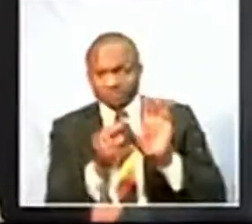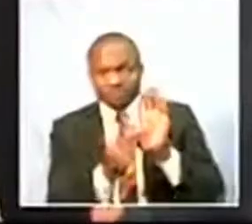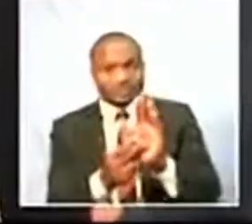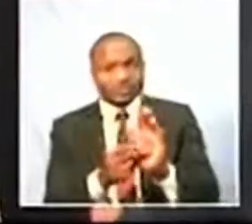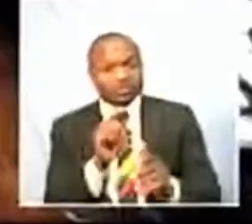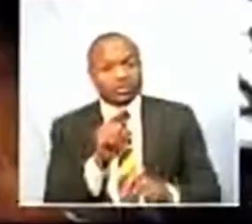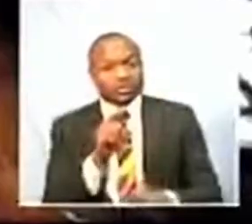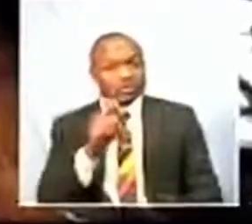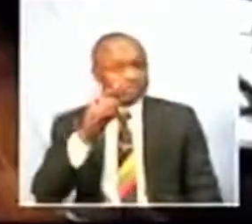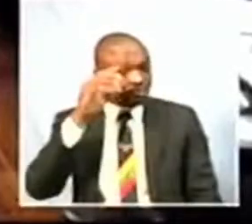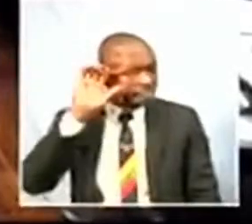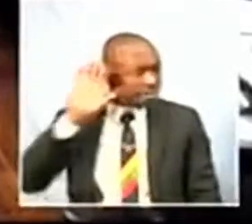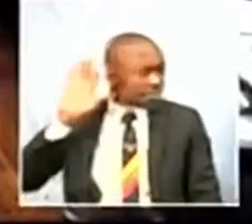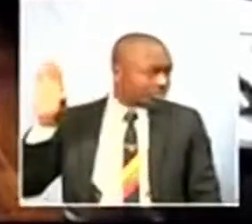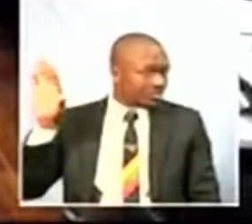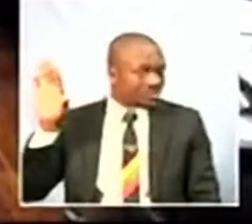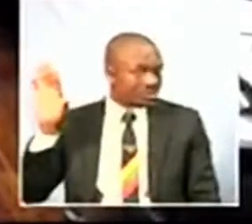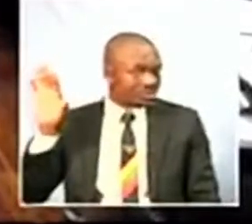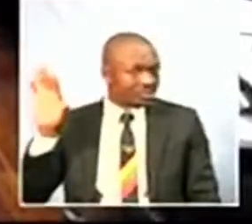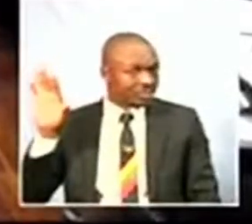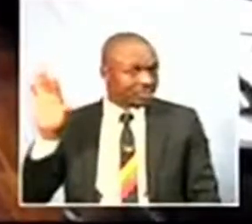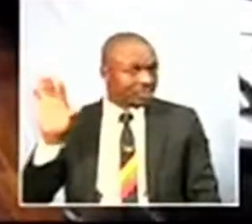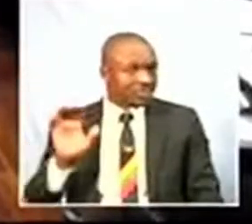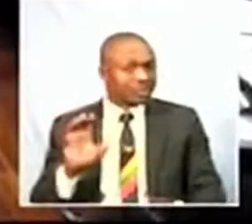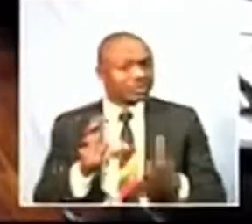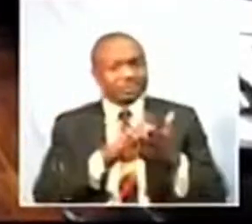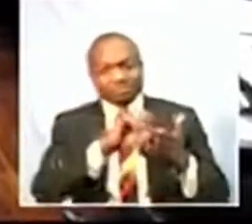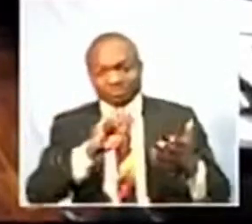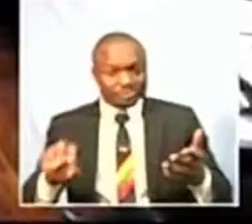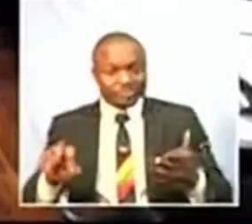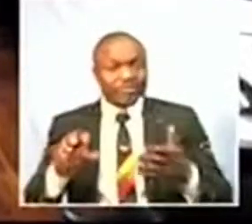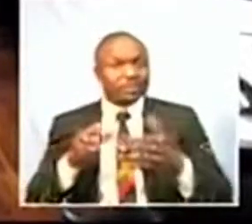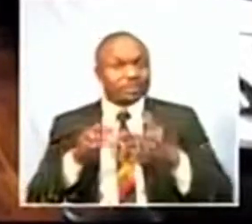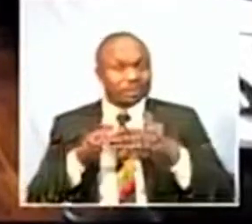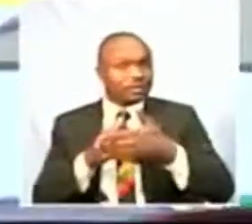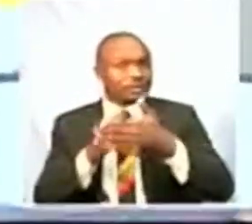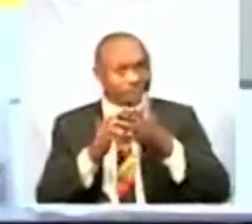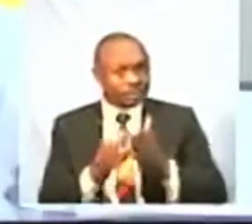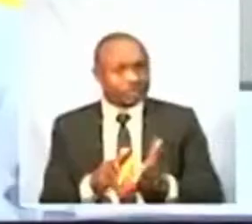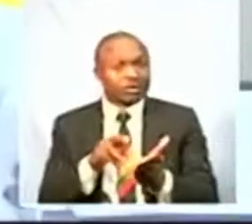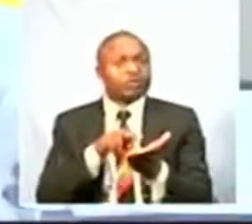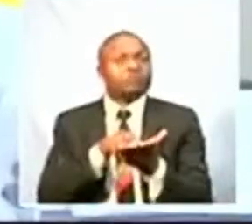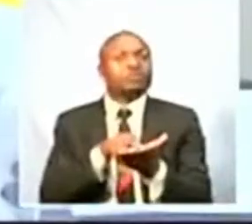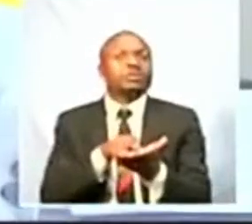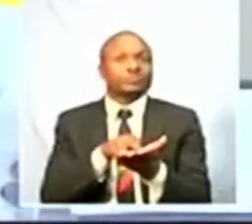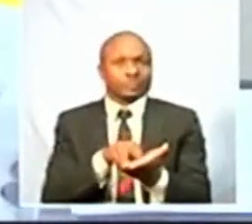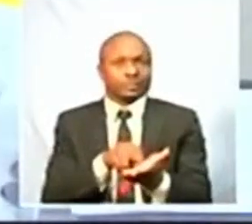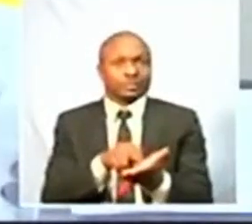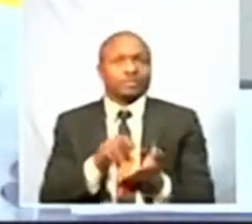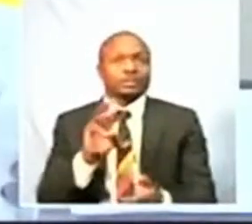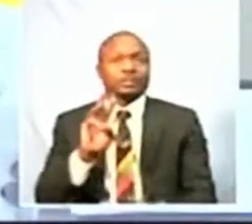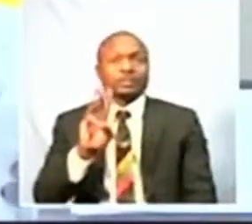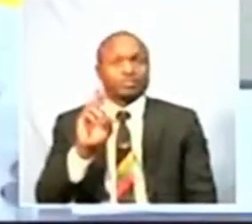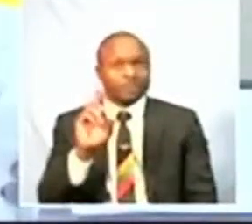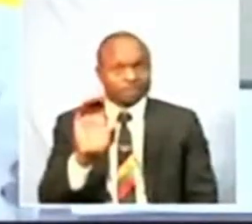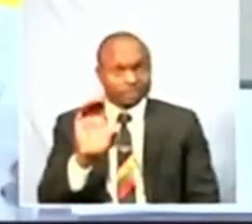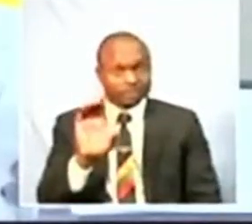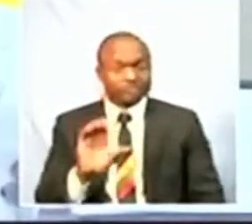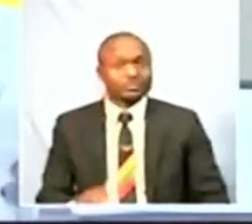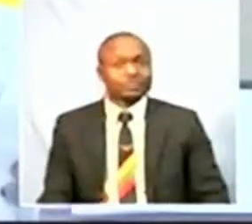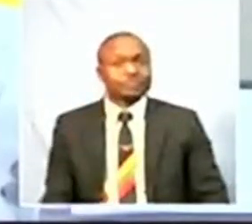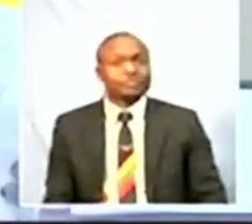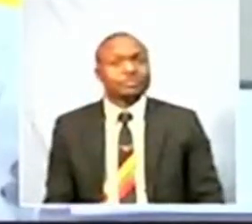you exclude the zonal or representatives and the WDCs in the